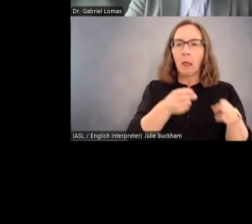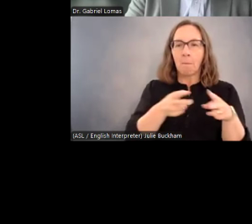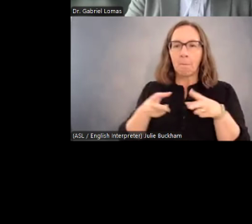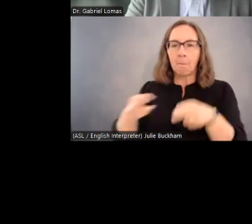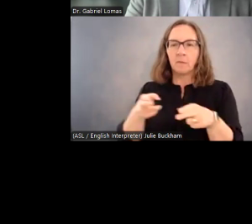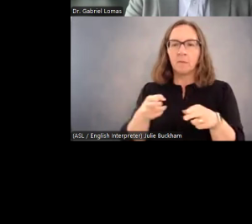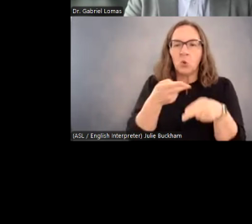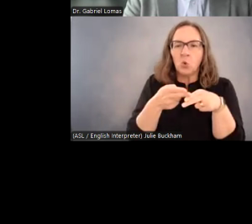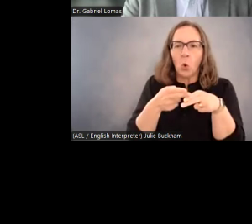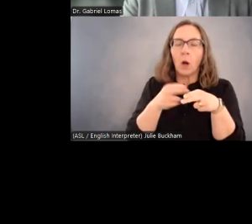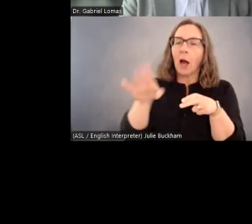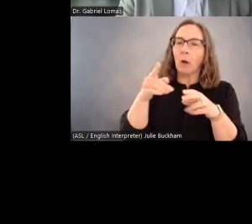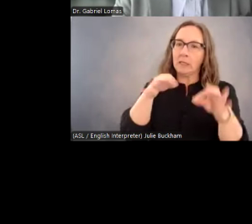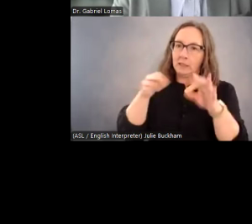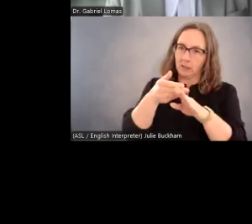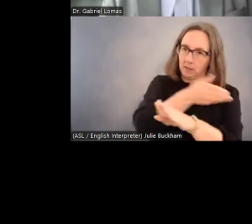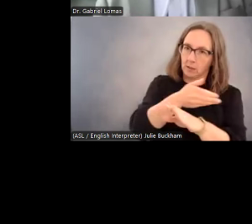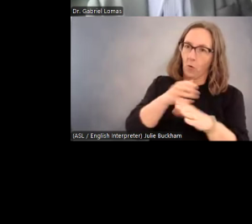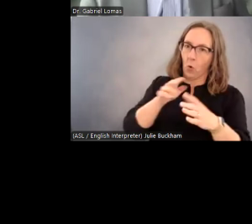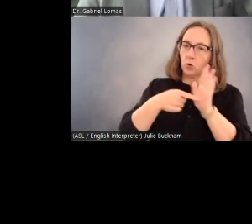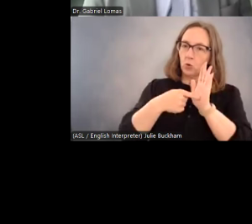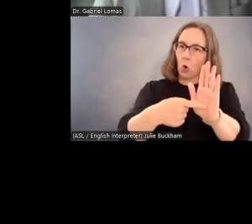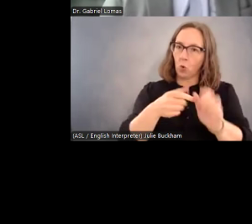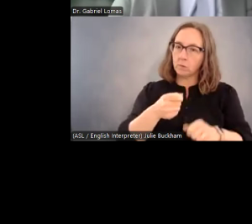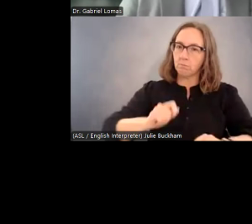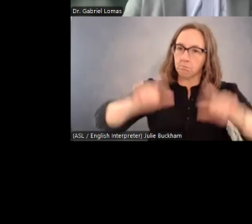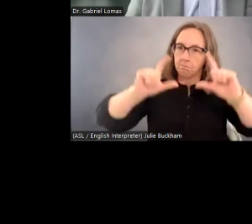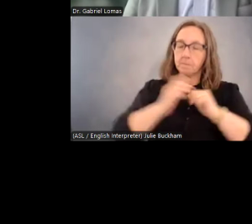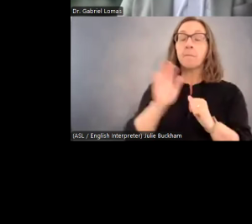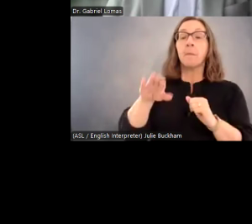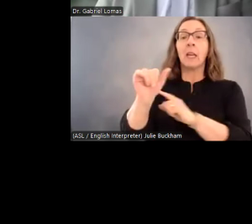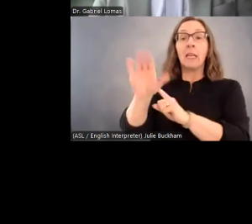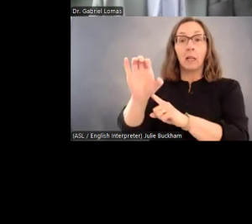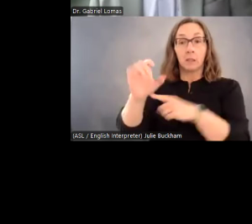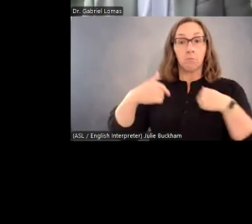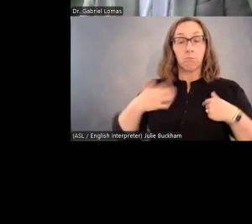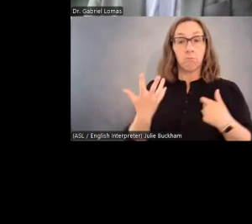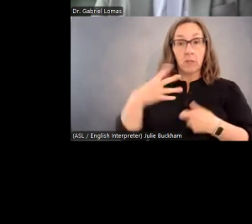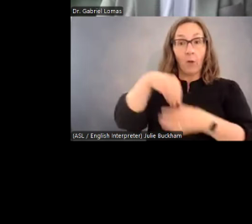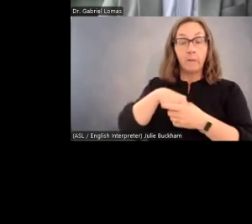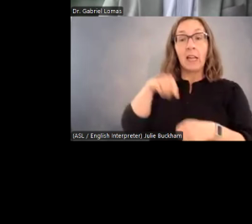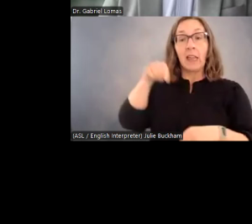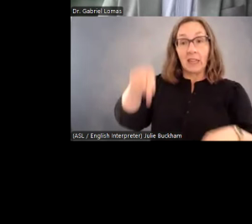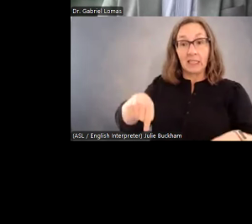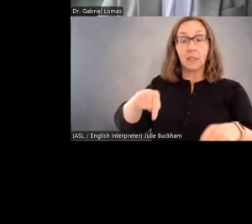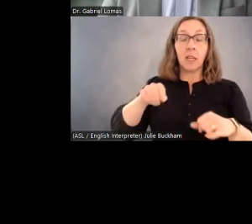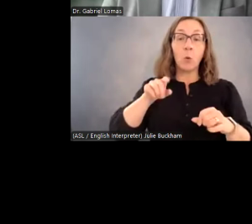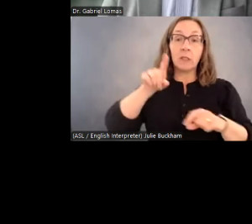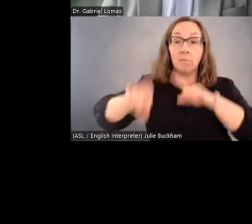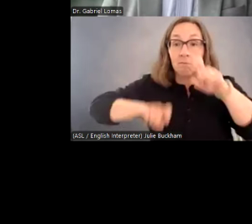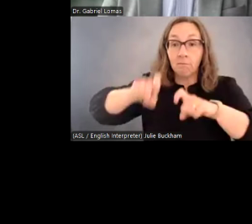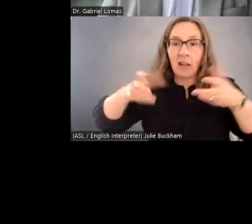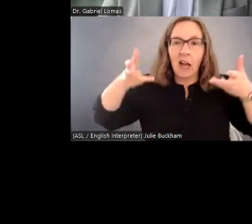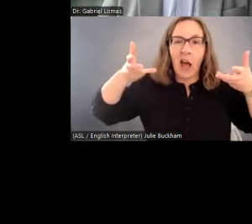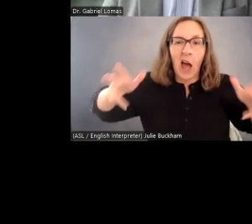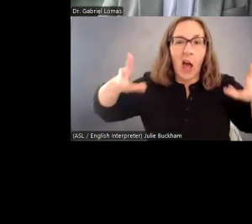the picture first. The case that I was asked to get involved with was an interrogation that occurred with an